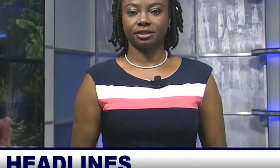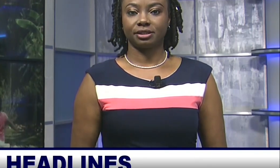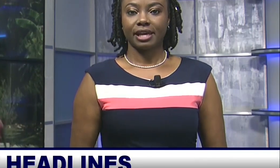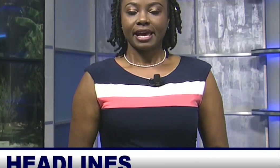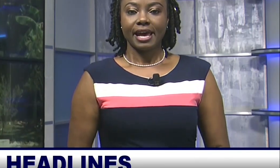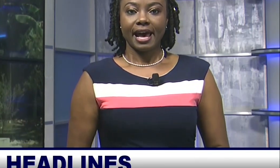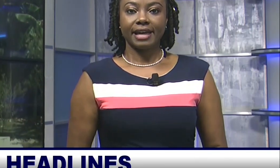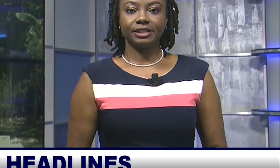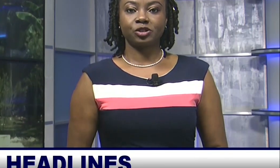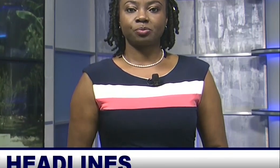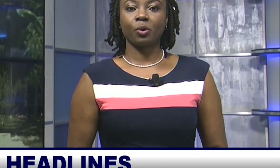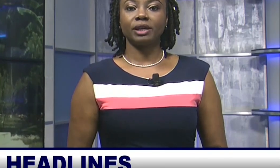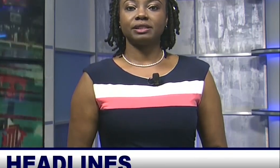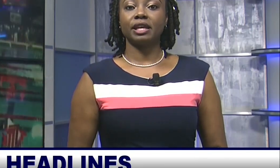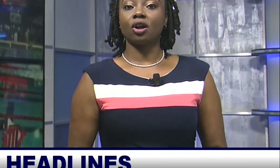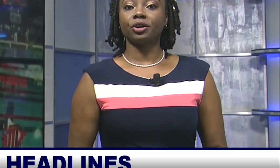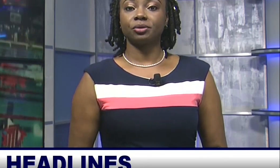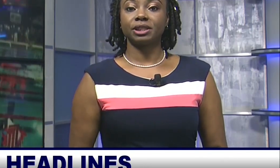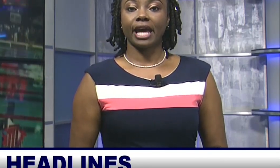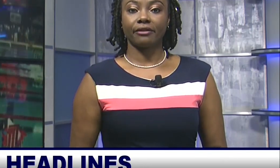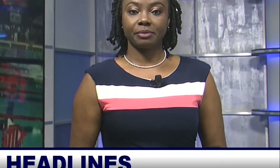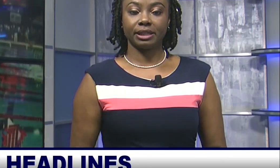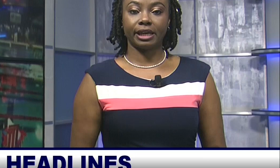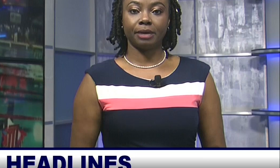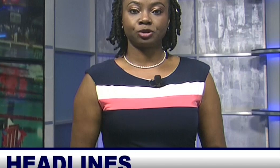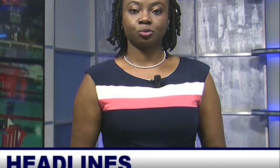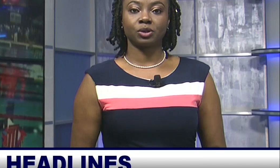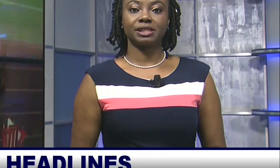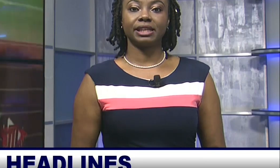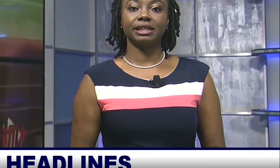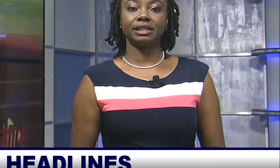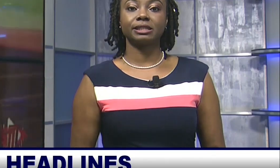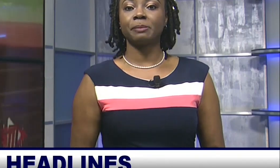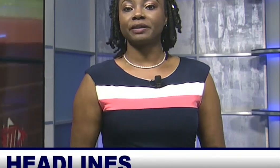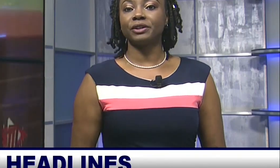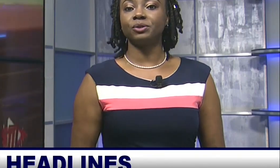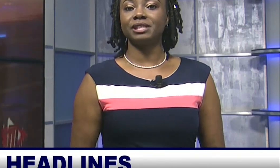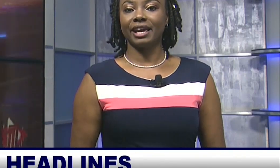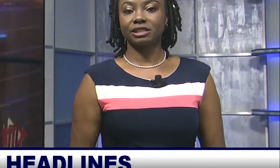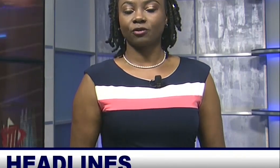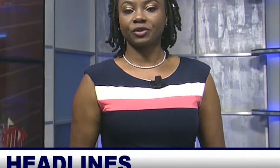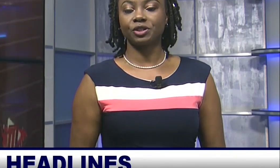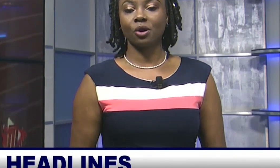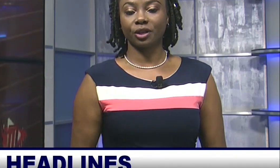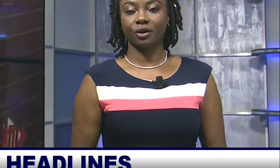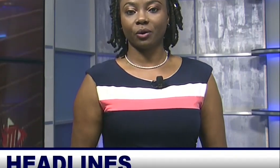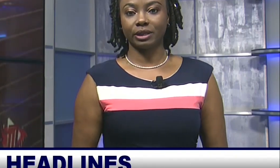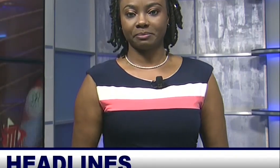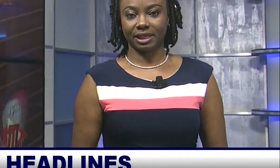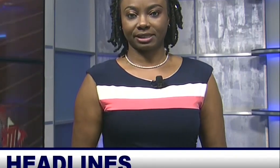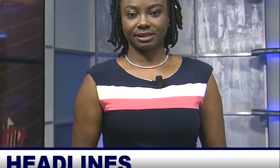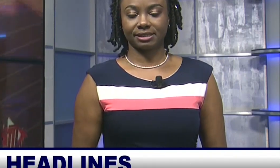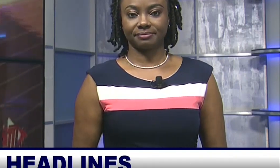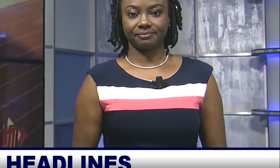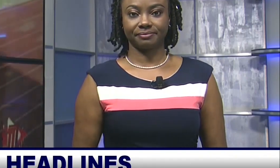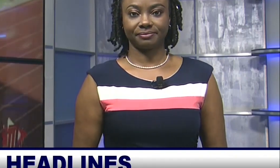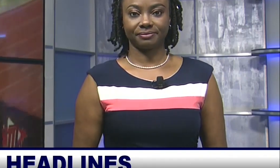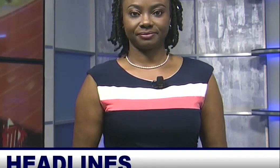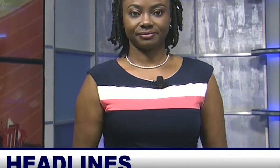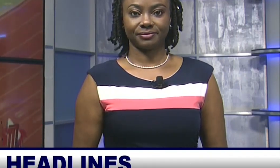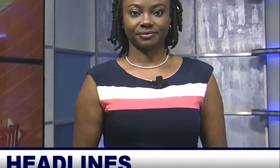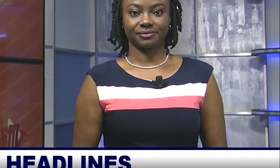John. And in sports, the inaugural Caribbean Games to proceed despite the new dates for the Tokyo Olympics.